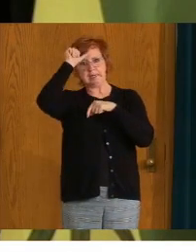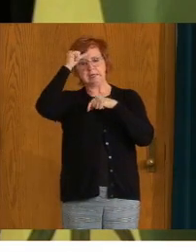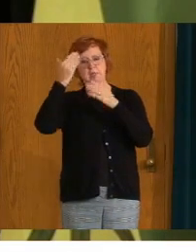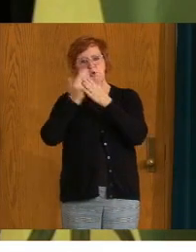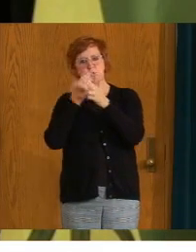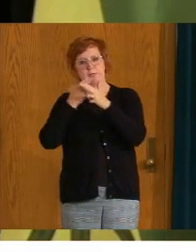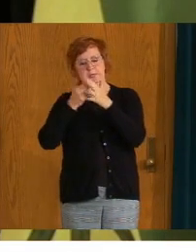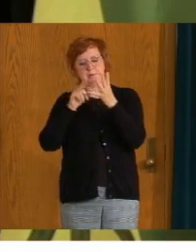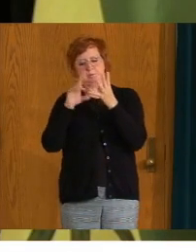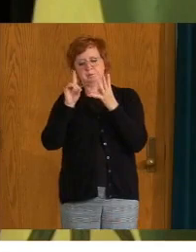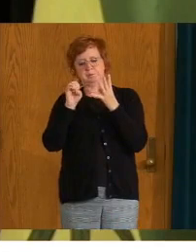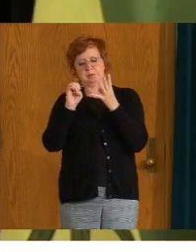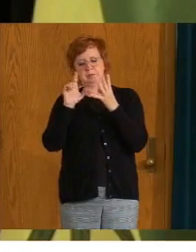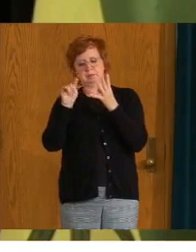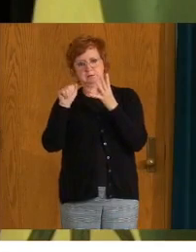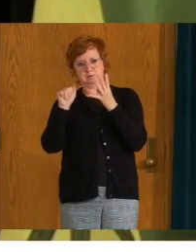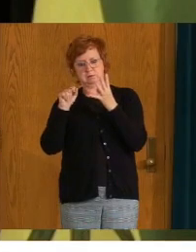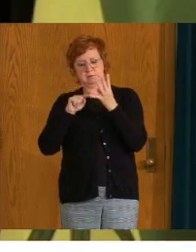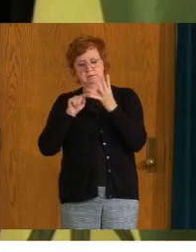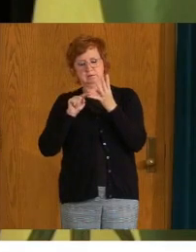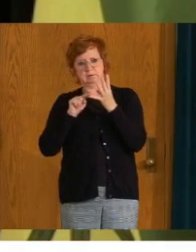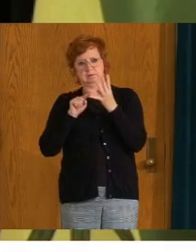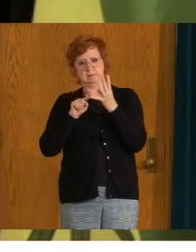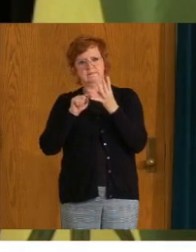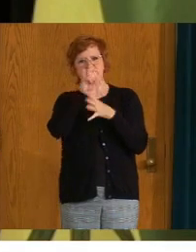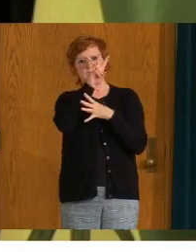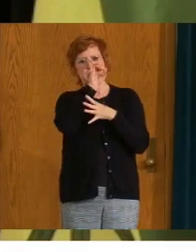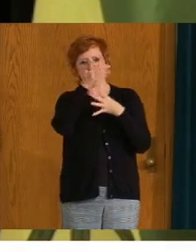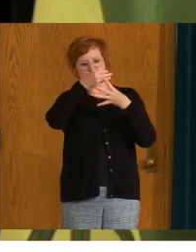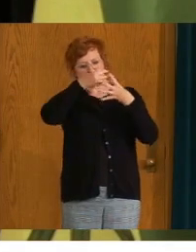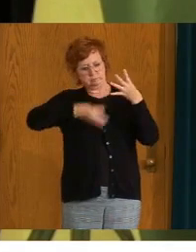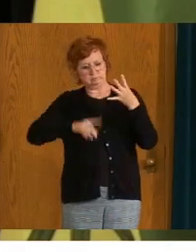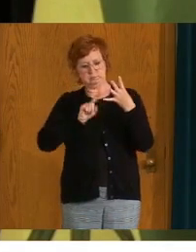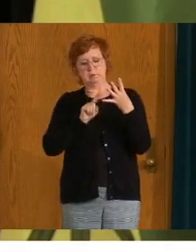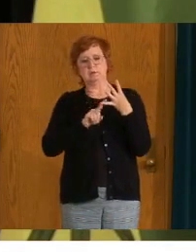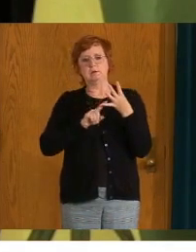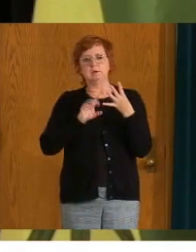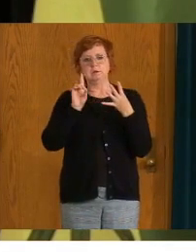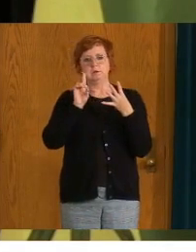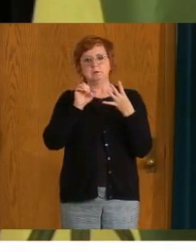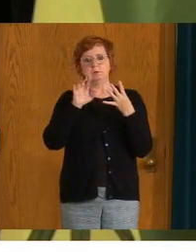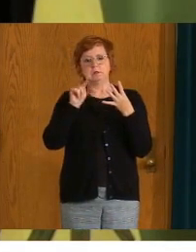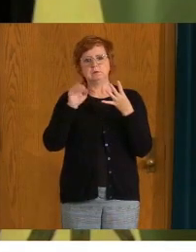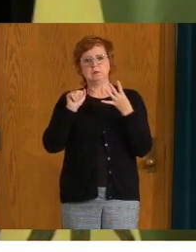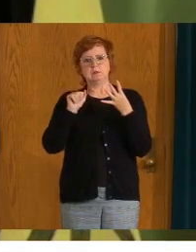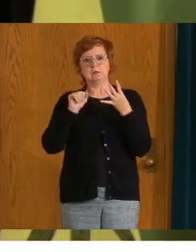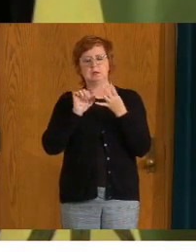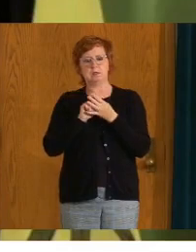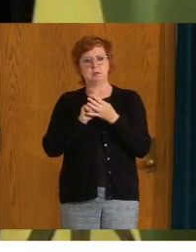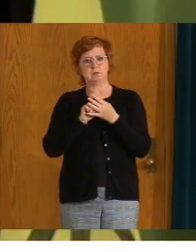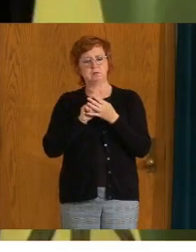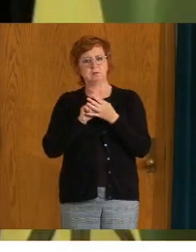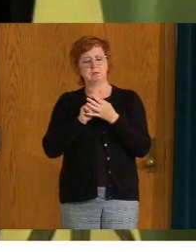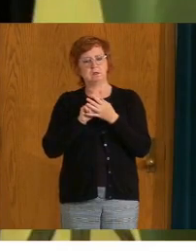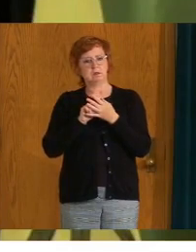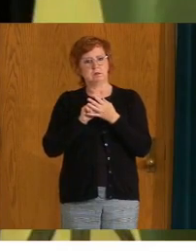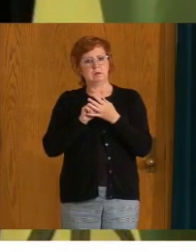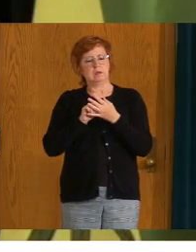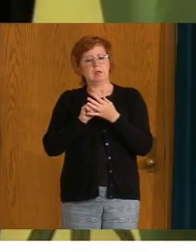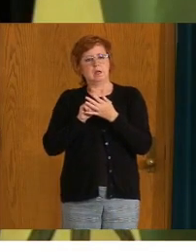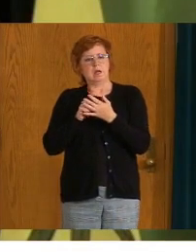well managed when you have 2 doses, but not necessarily when you have 1. And here we have a renewed focus